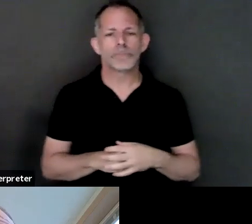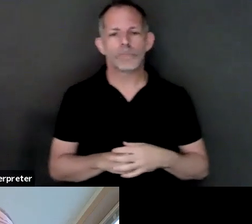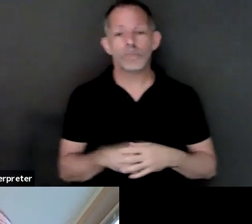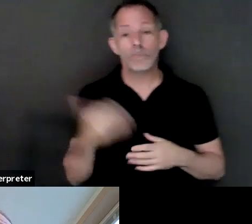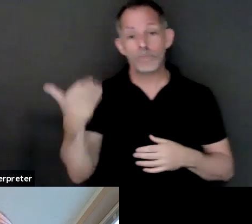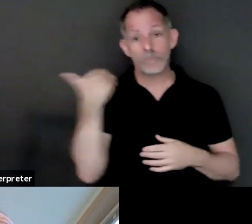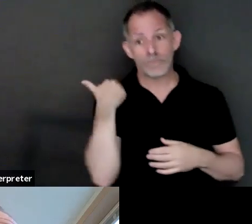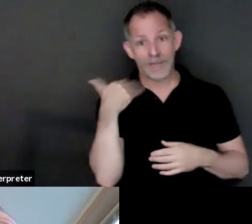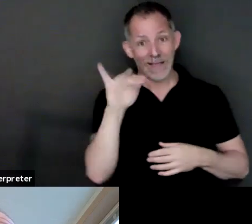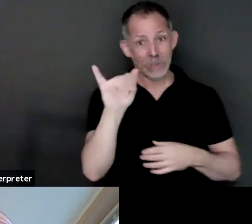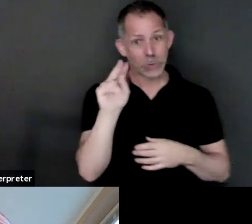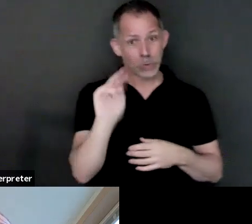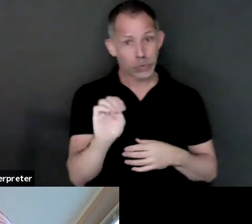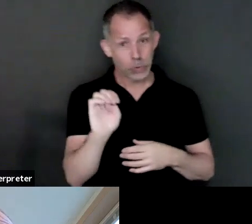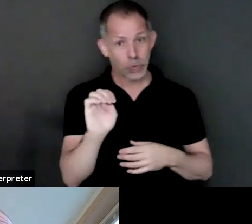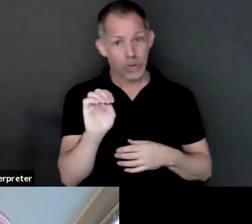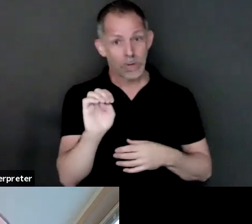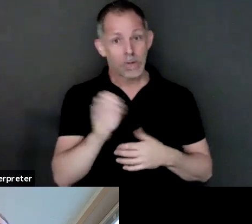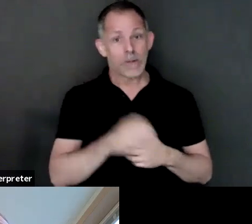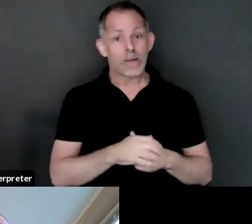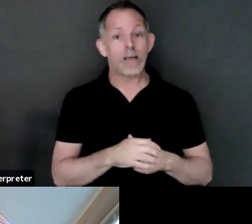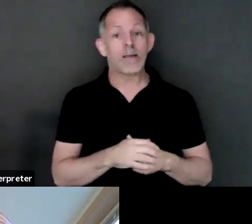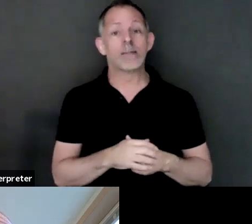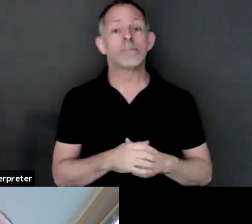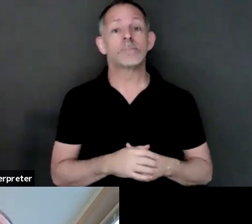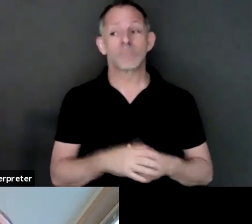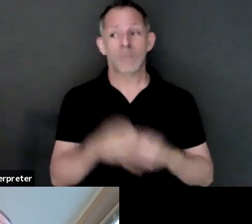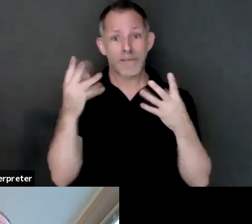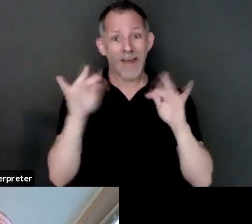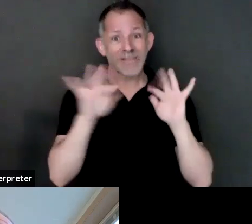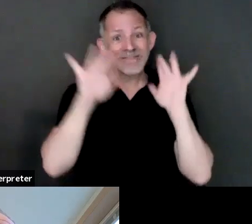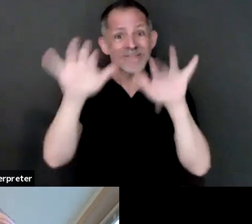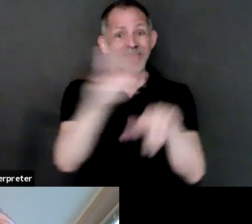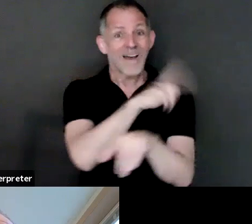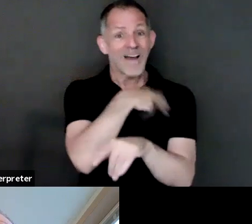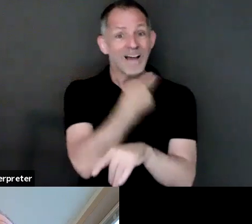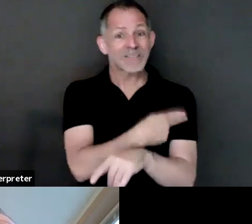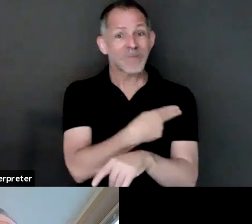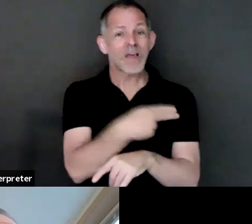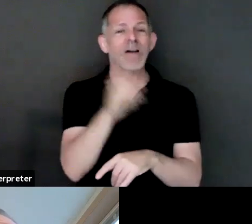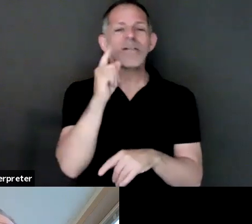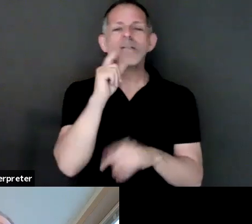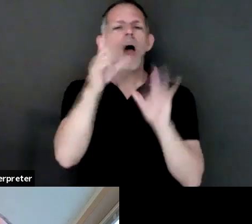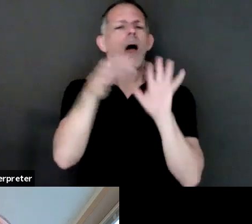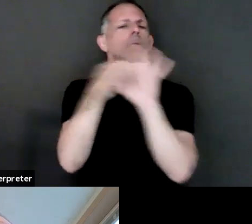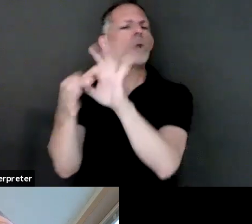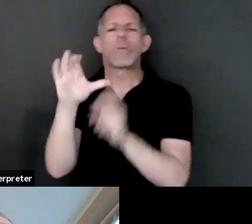for acute care, non-COVID, non-elective care, everything from,